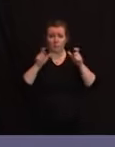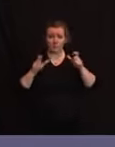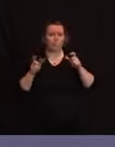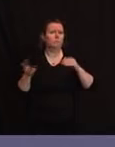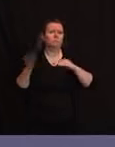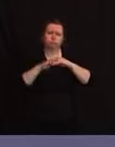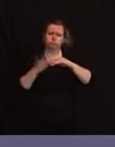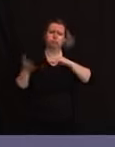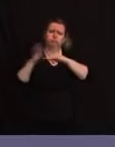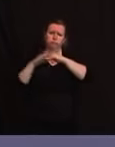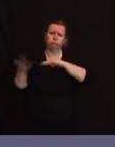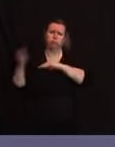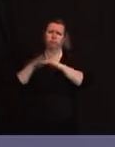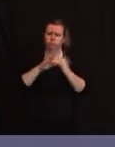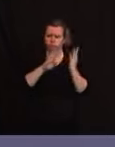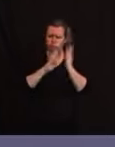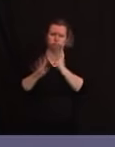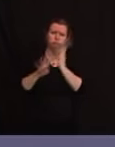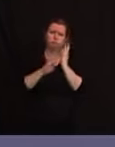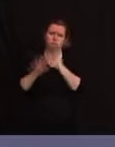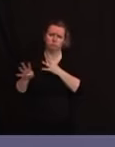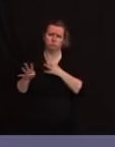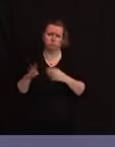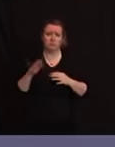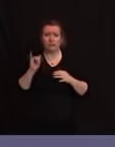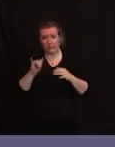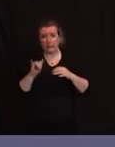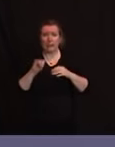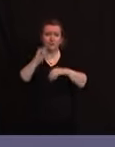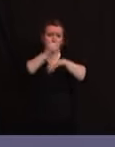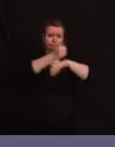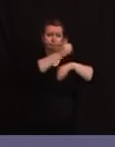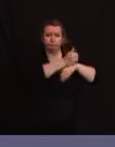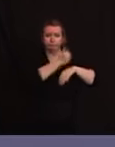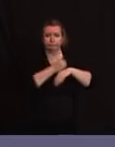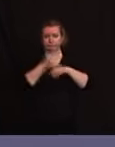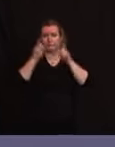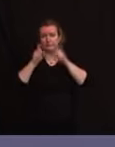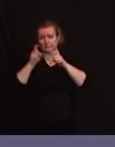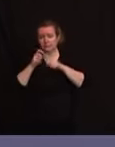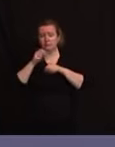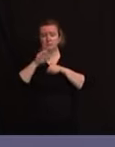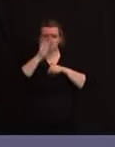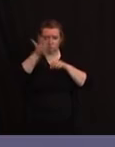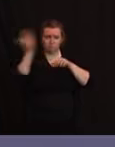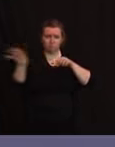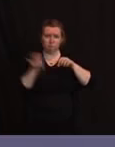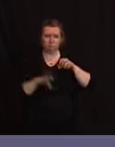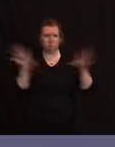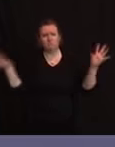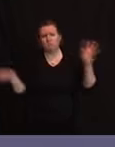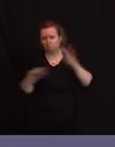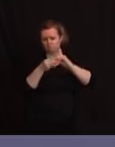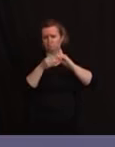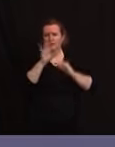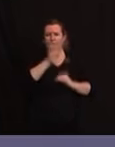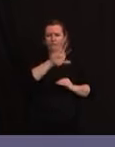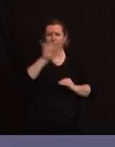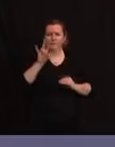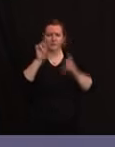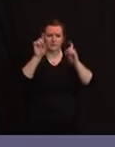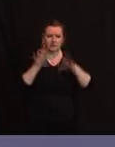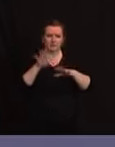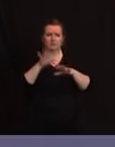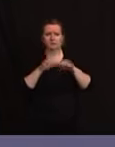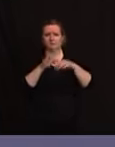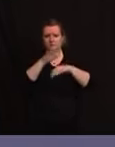a fact, and we have more sites that are offering testing. As I said, now 57 as far as we can count between public and non-public.